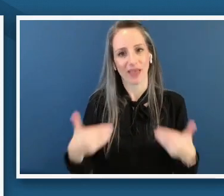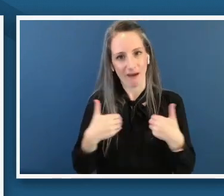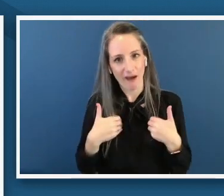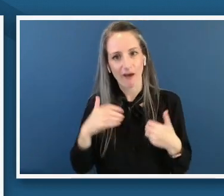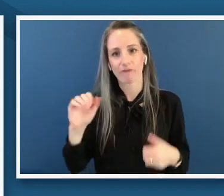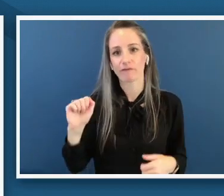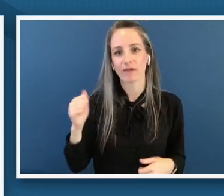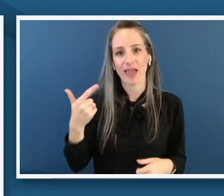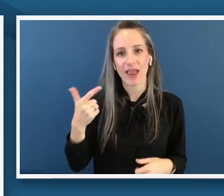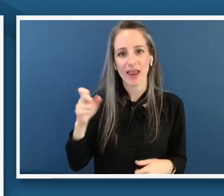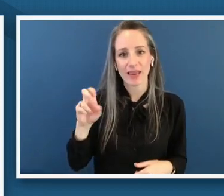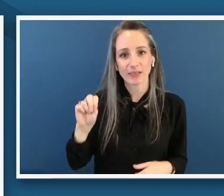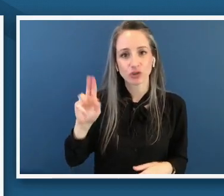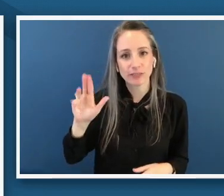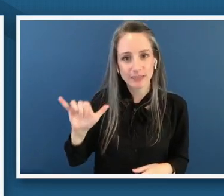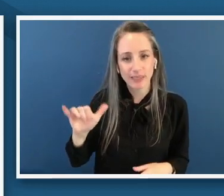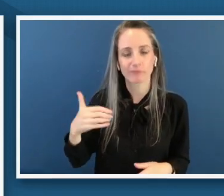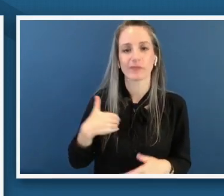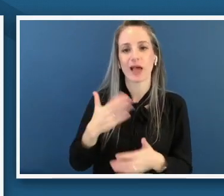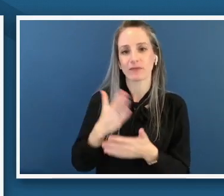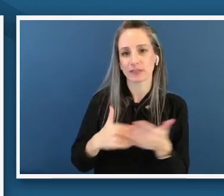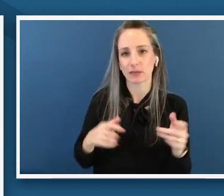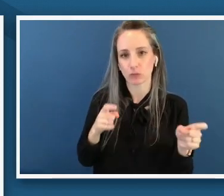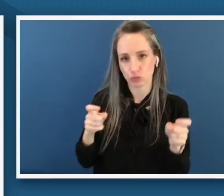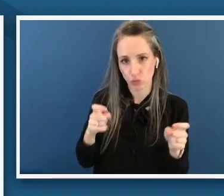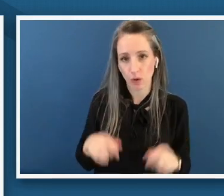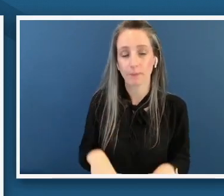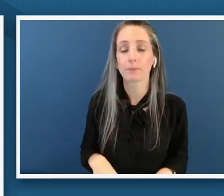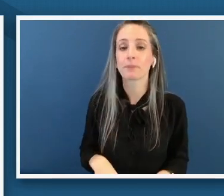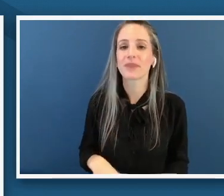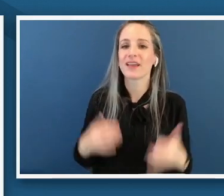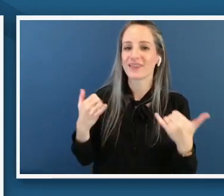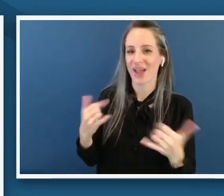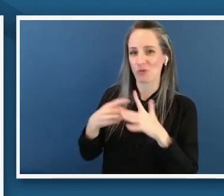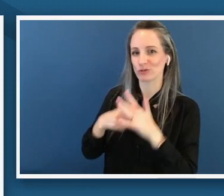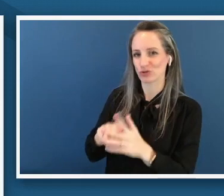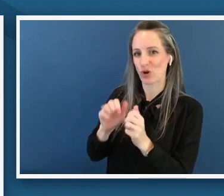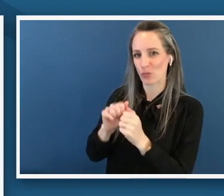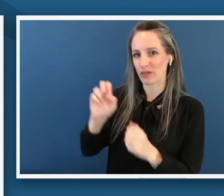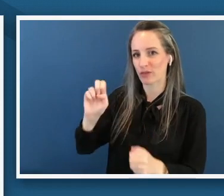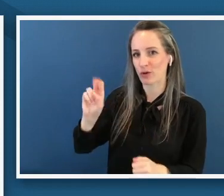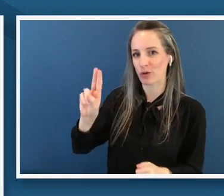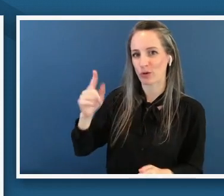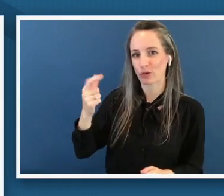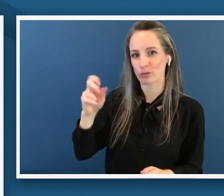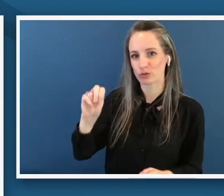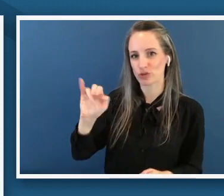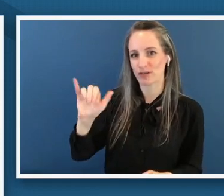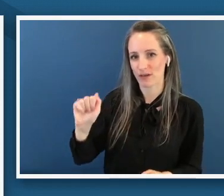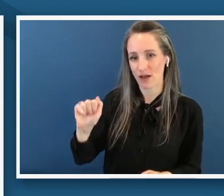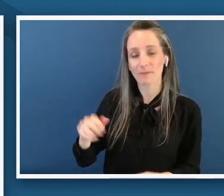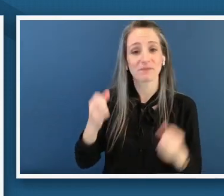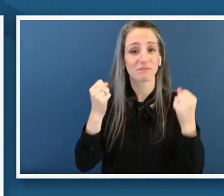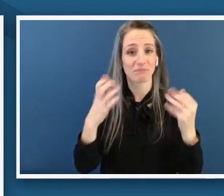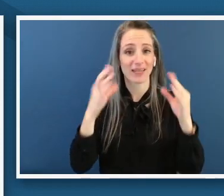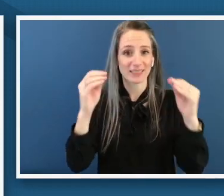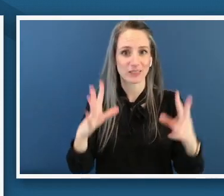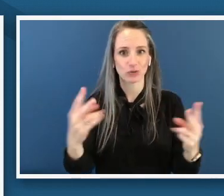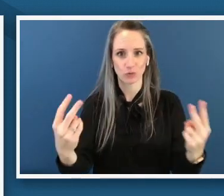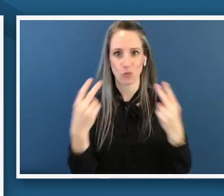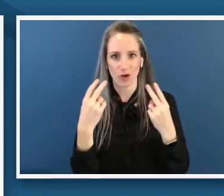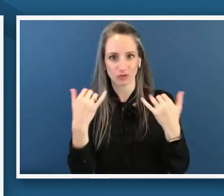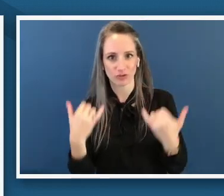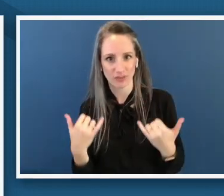Eugenia, if you don't mind, I'm going to start with you. There's a lot of teachers out there watching right now, and they are looking for